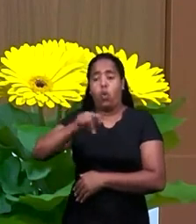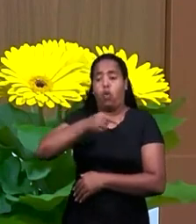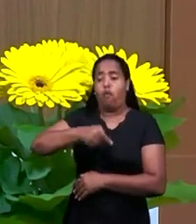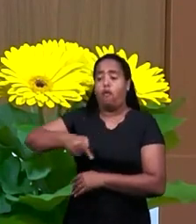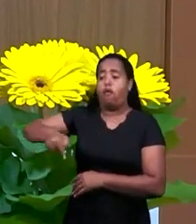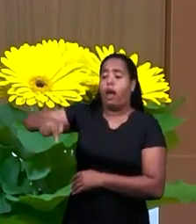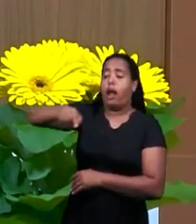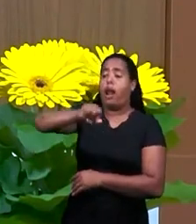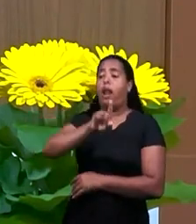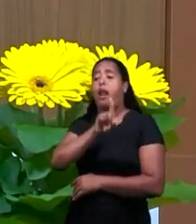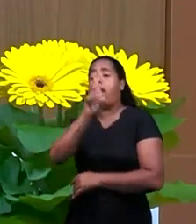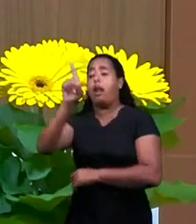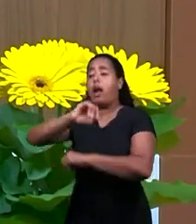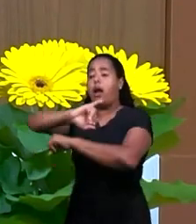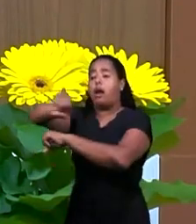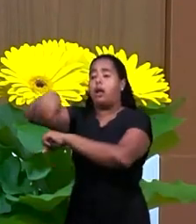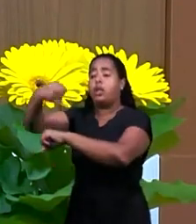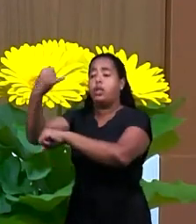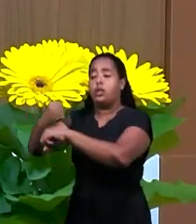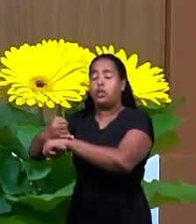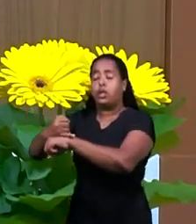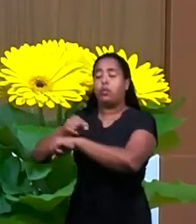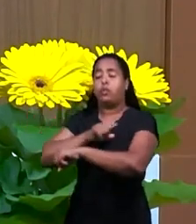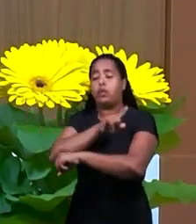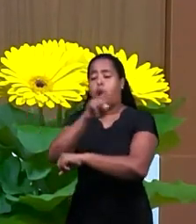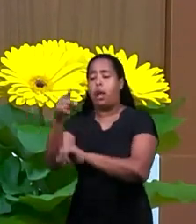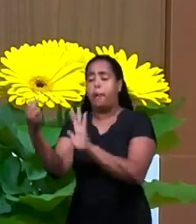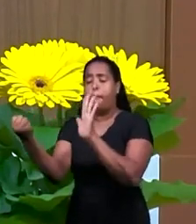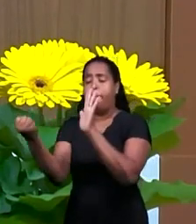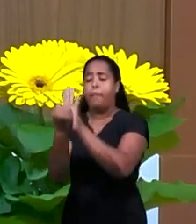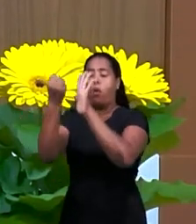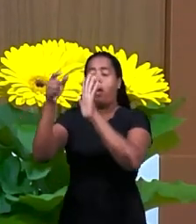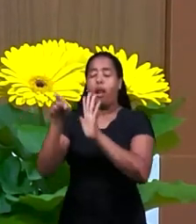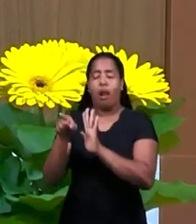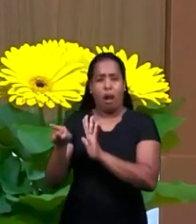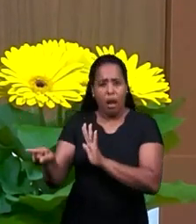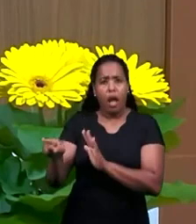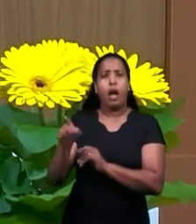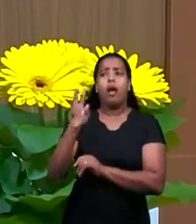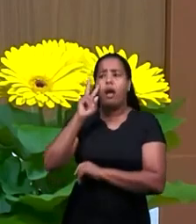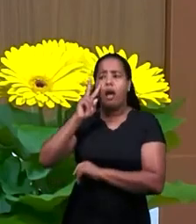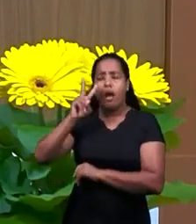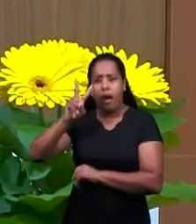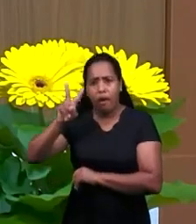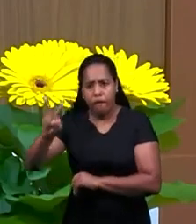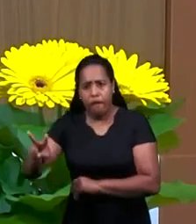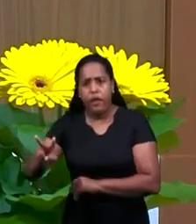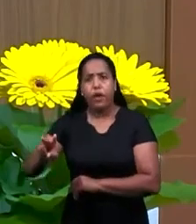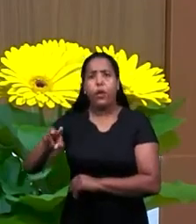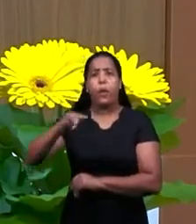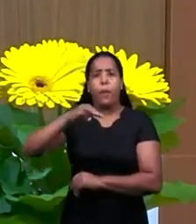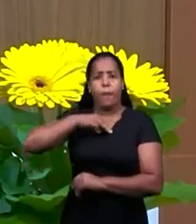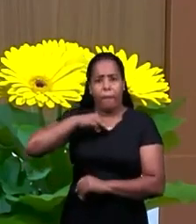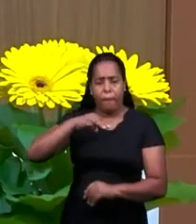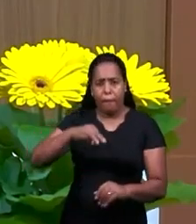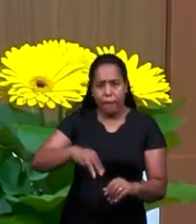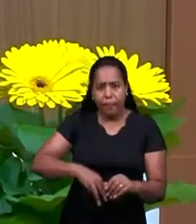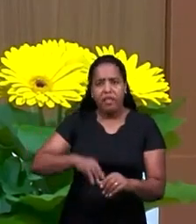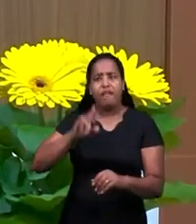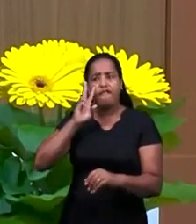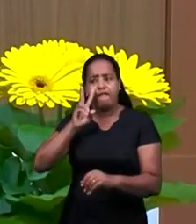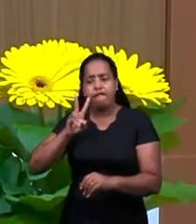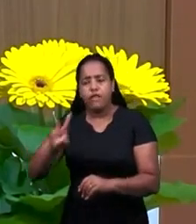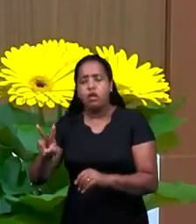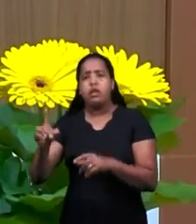Jerusalem, leaves an imprint there, and you can see the imprint with Melchizedek. And he goes on, and